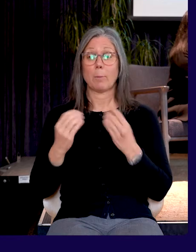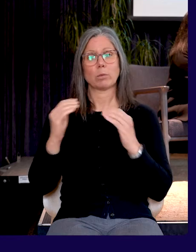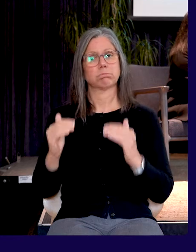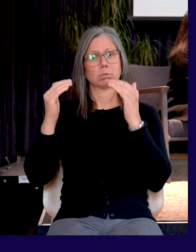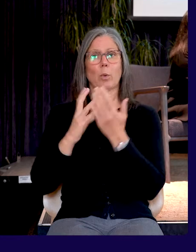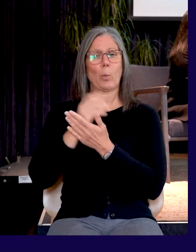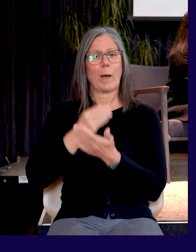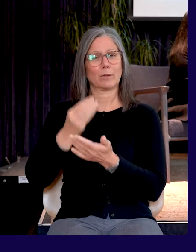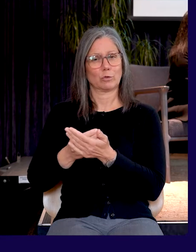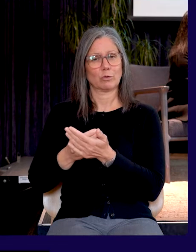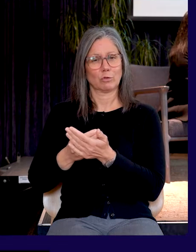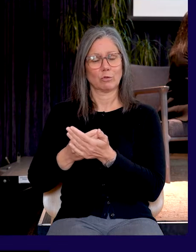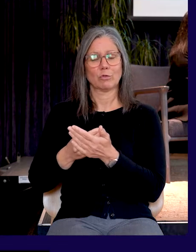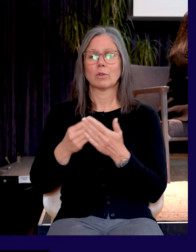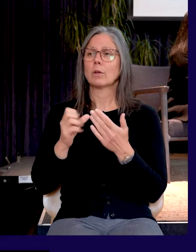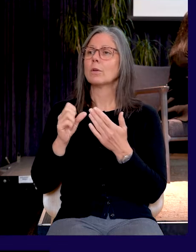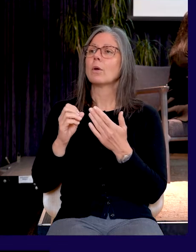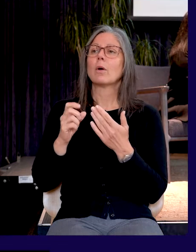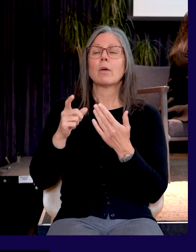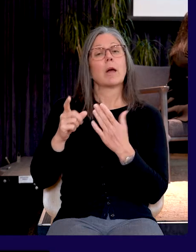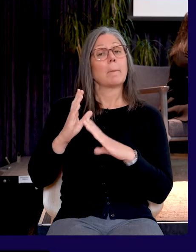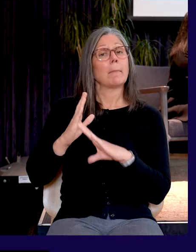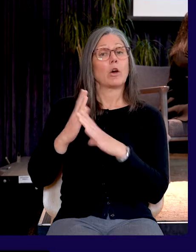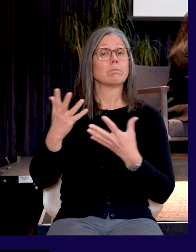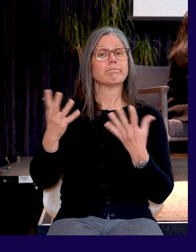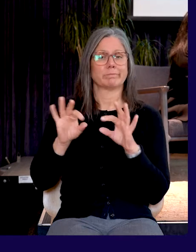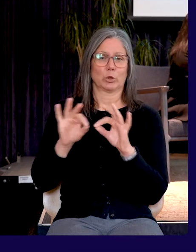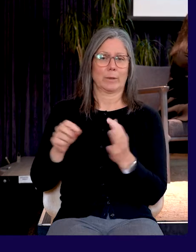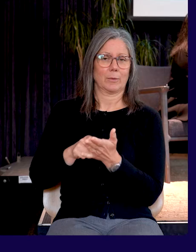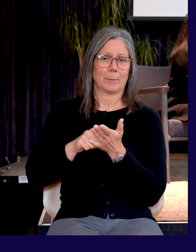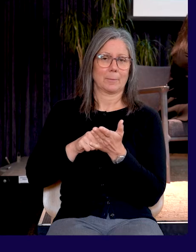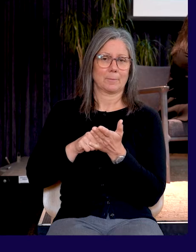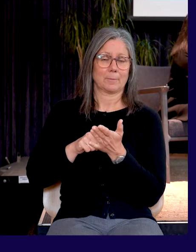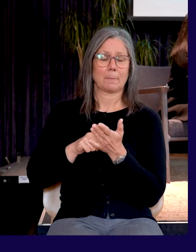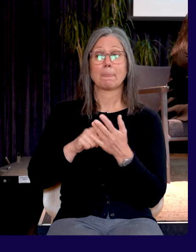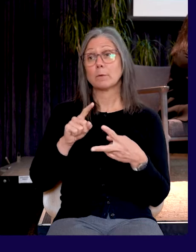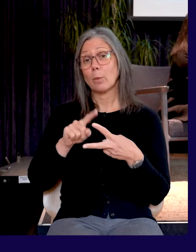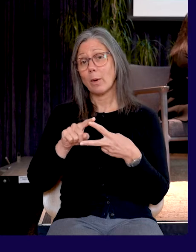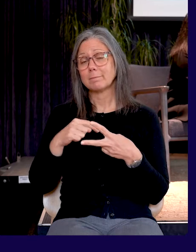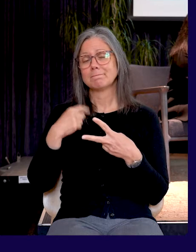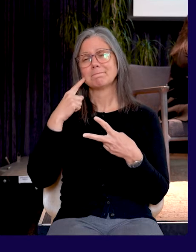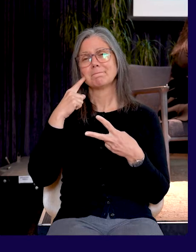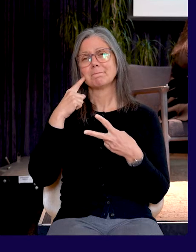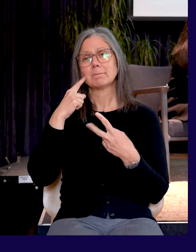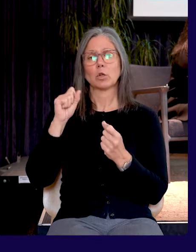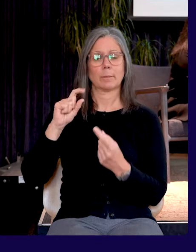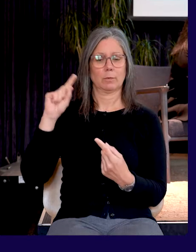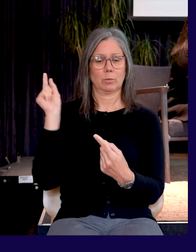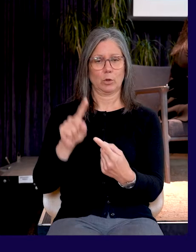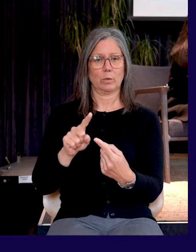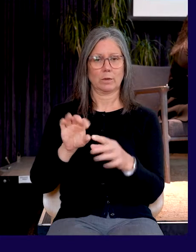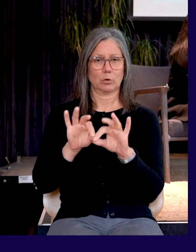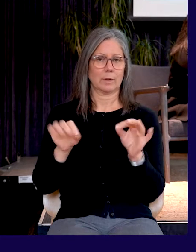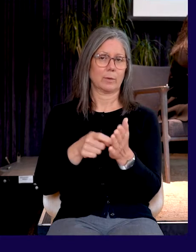jobs right now. And so their only barrier is the degree requirement. So one, I think, is you could be, reducing